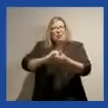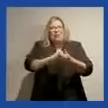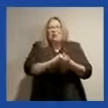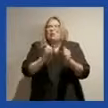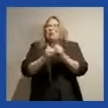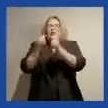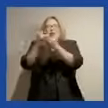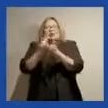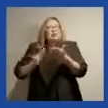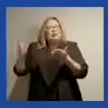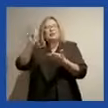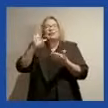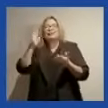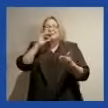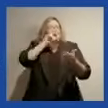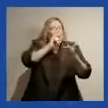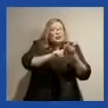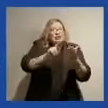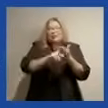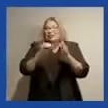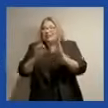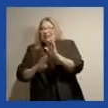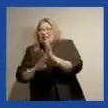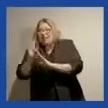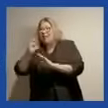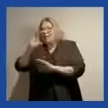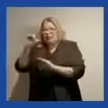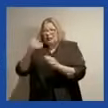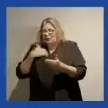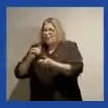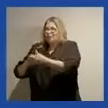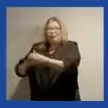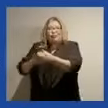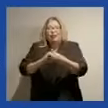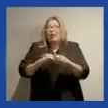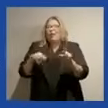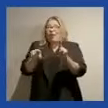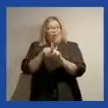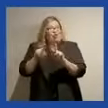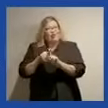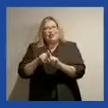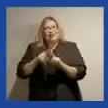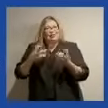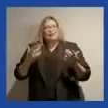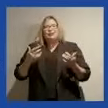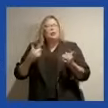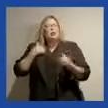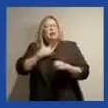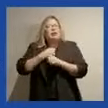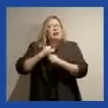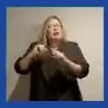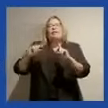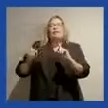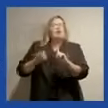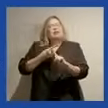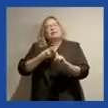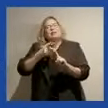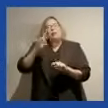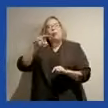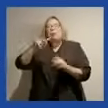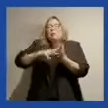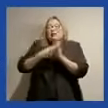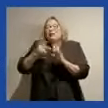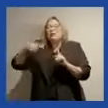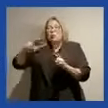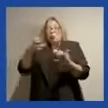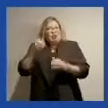the research and development. But it's also defined by the fact that we get first-round draft choices around the rest of the world.